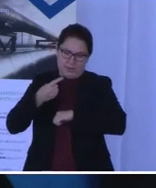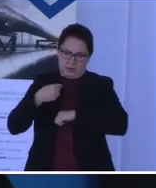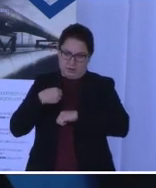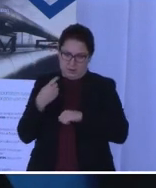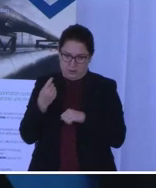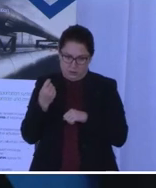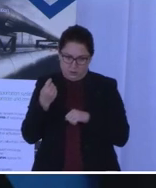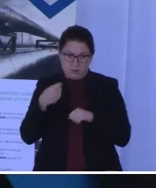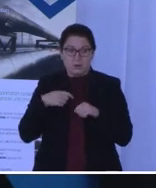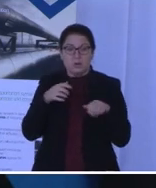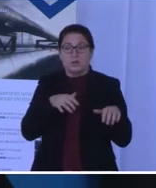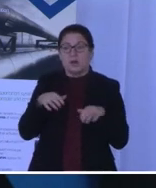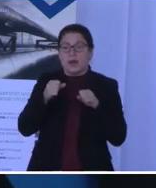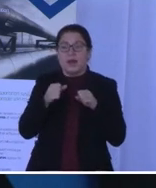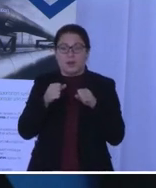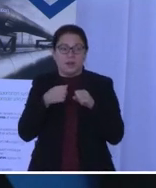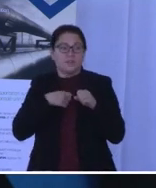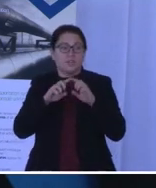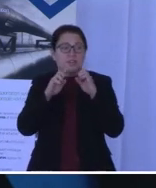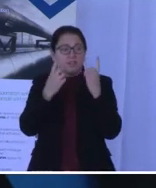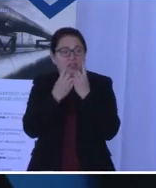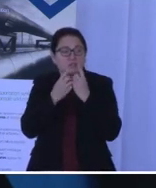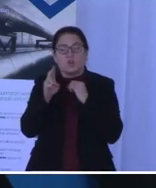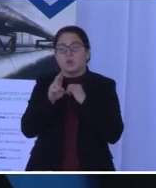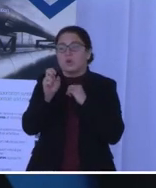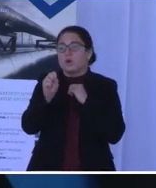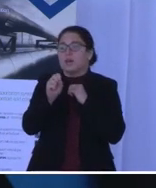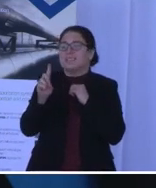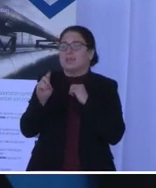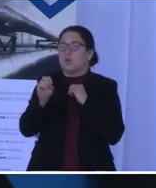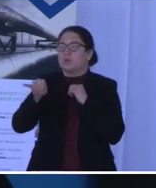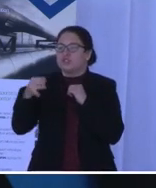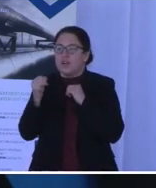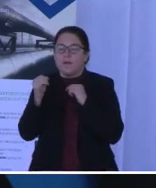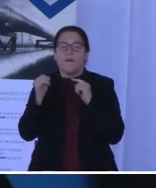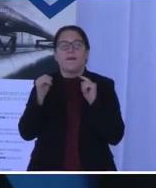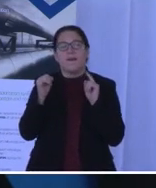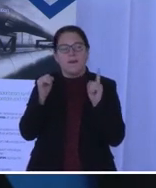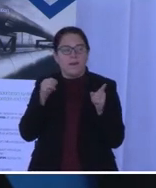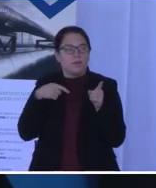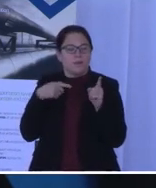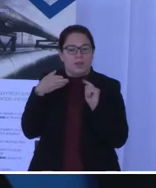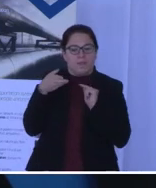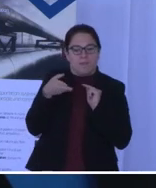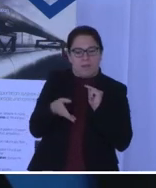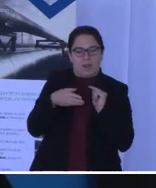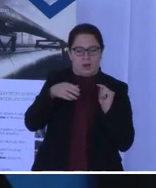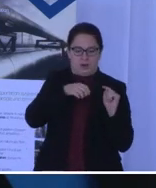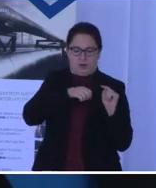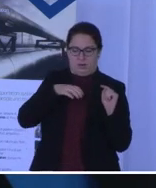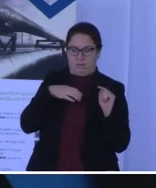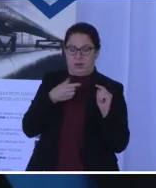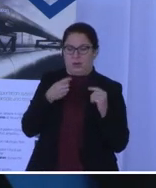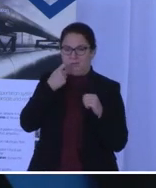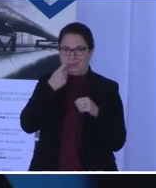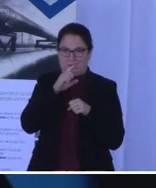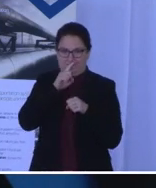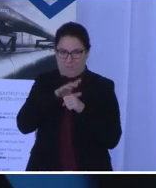of the criminal division of the U.S. Department of Justice. I'd been in the job for, I guess I'd been confirmed in June, so it was about